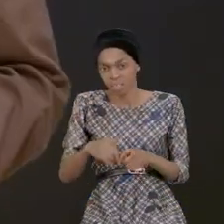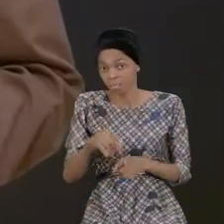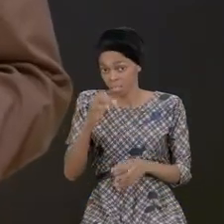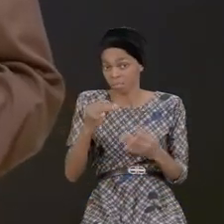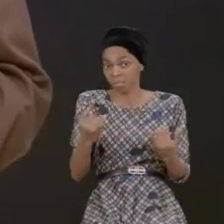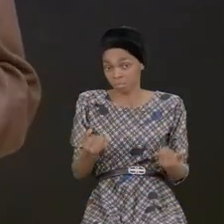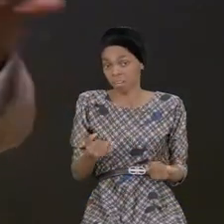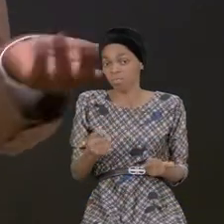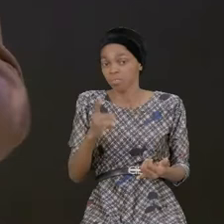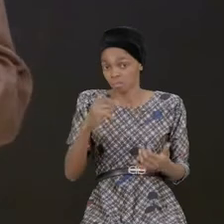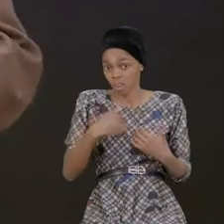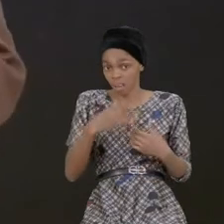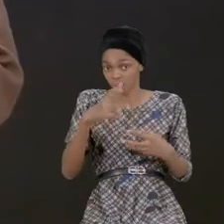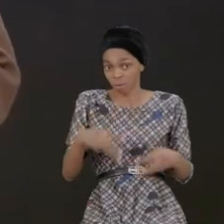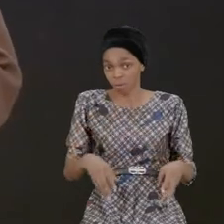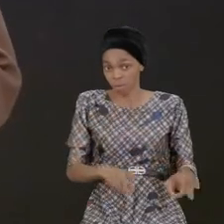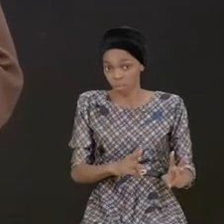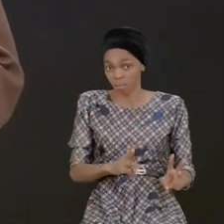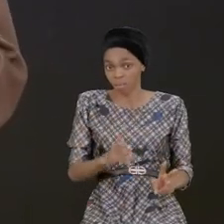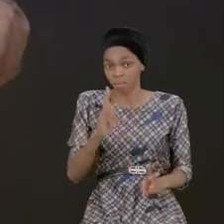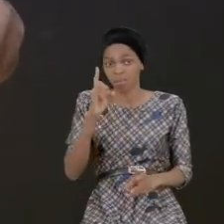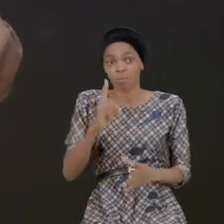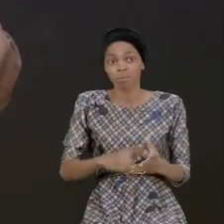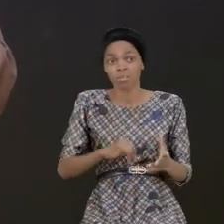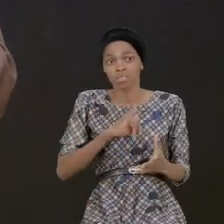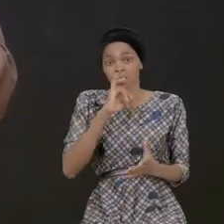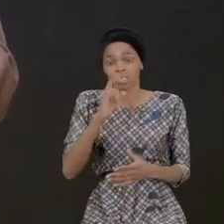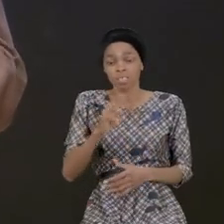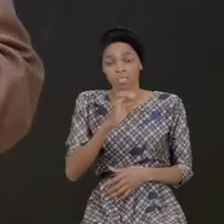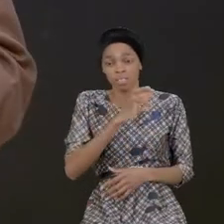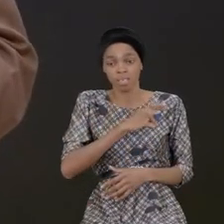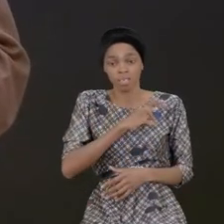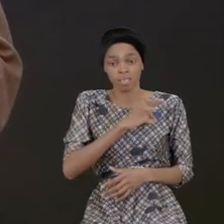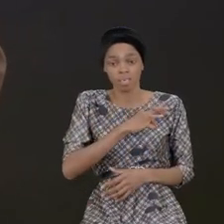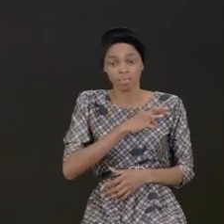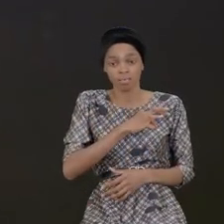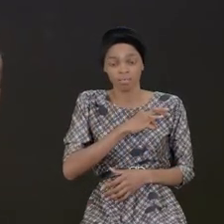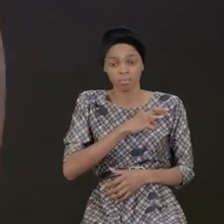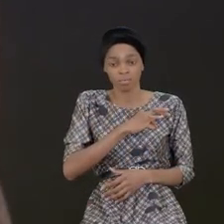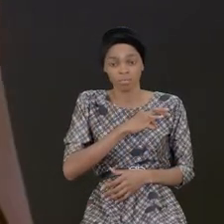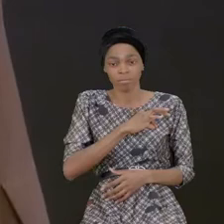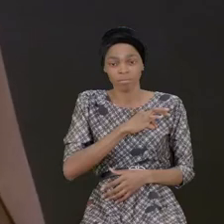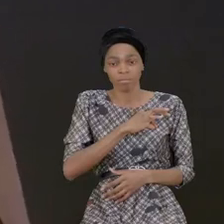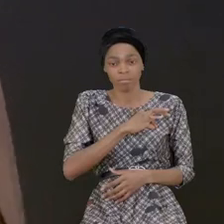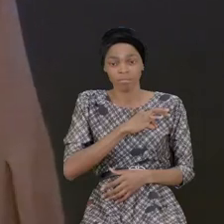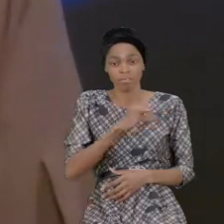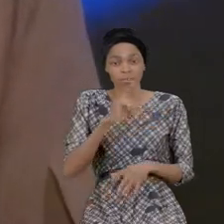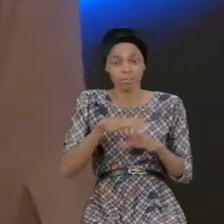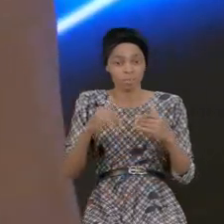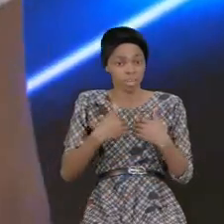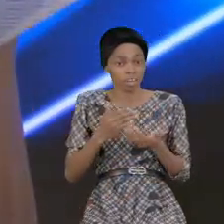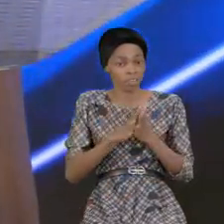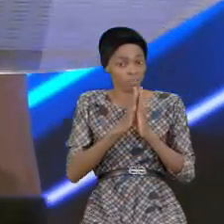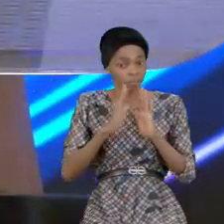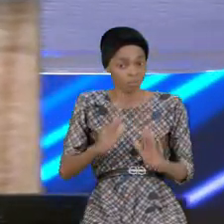your way, what's the gain? If you're bitter, you're violent, you don't have peace,